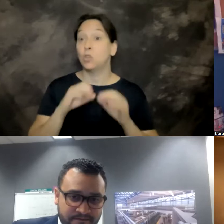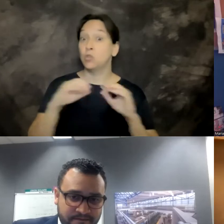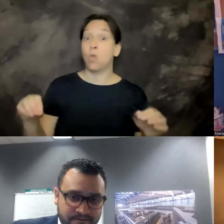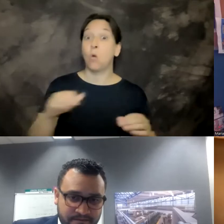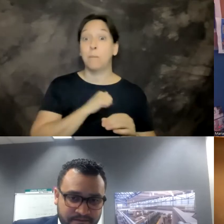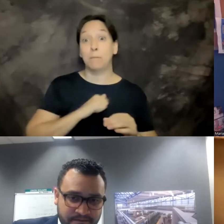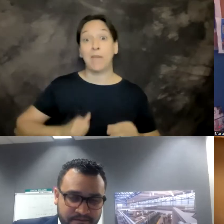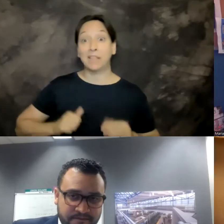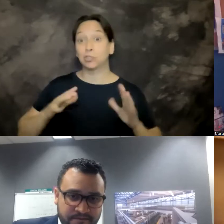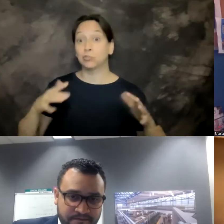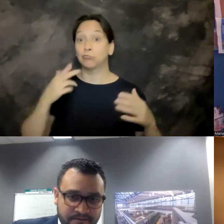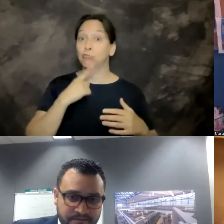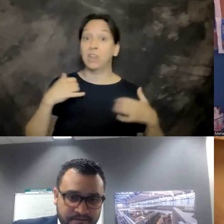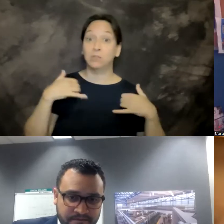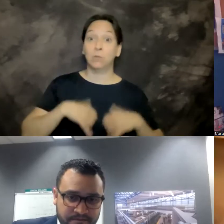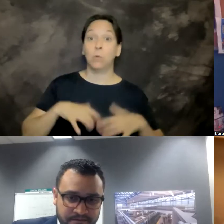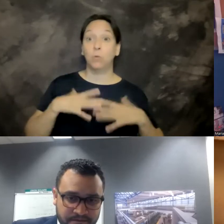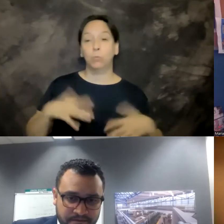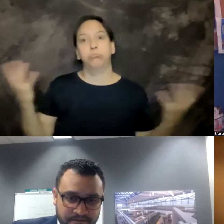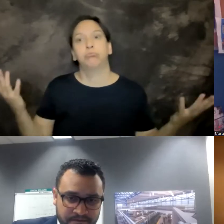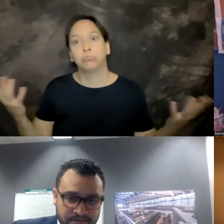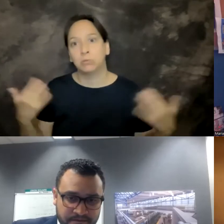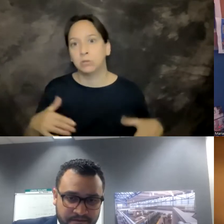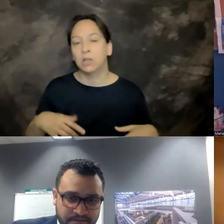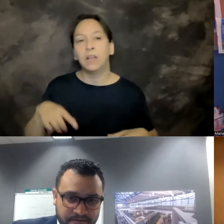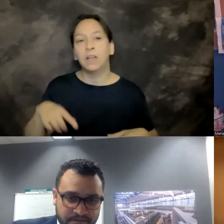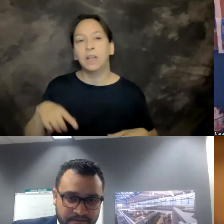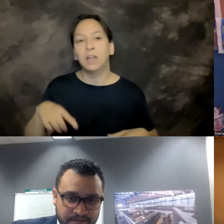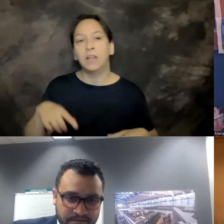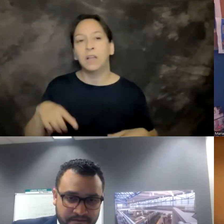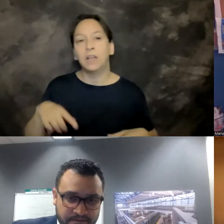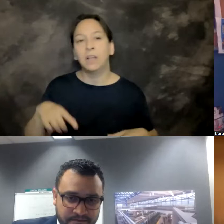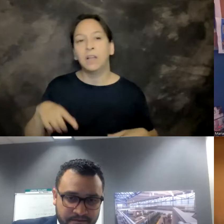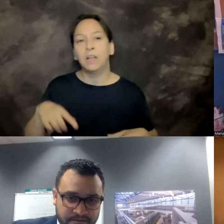we would have done. They need a union. And B,